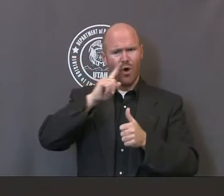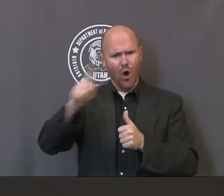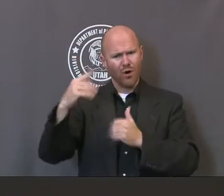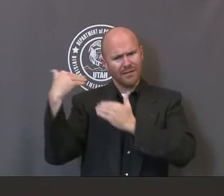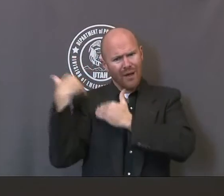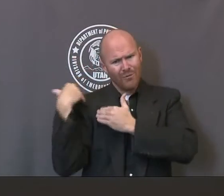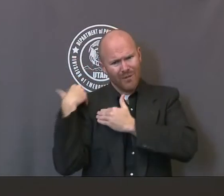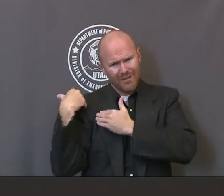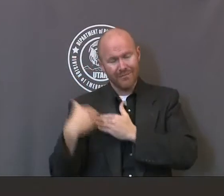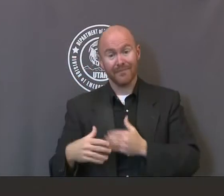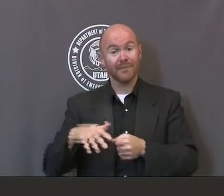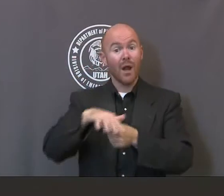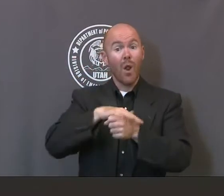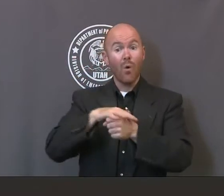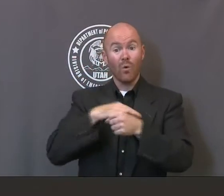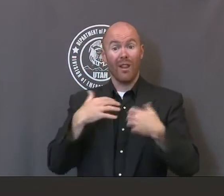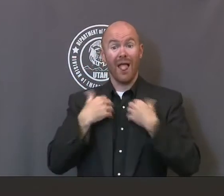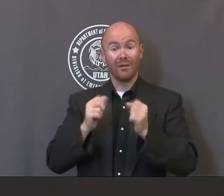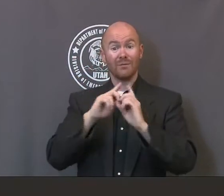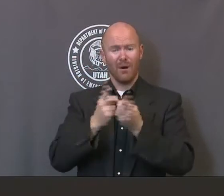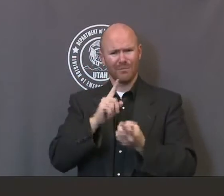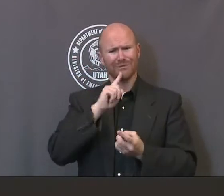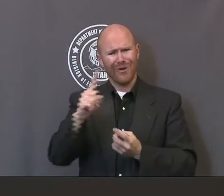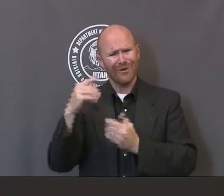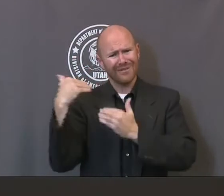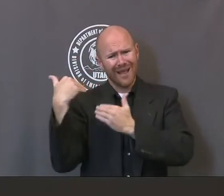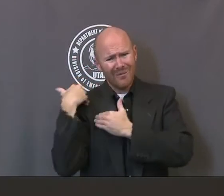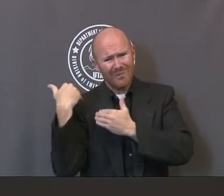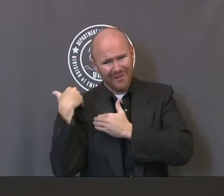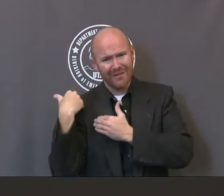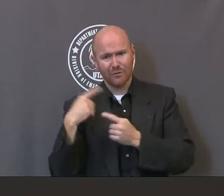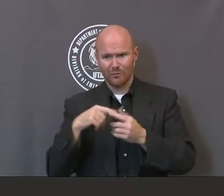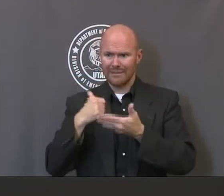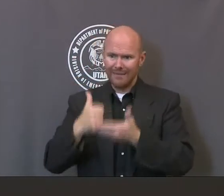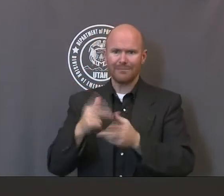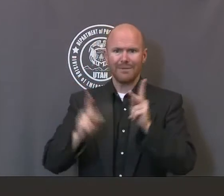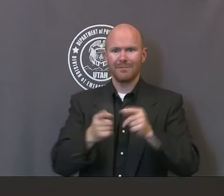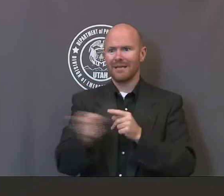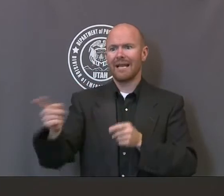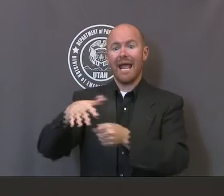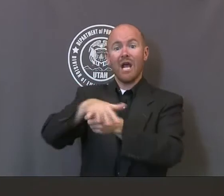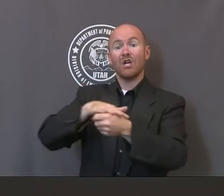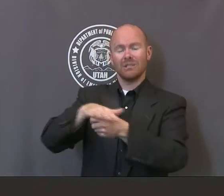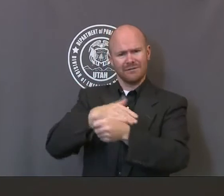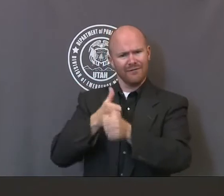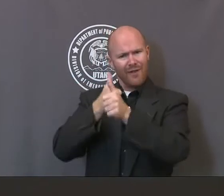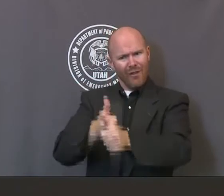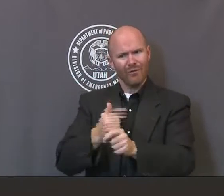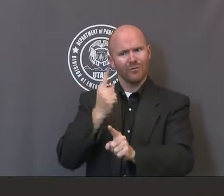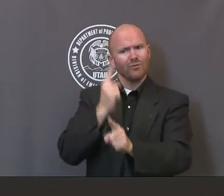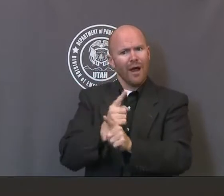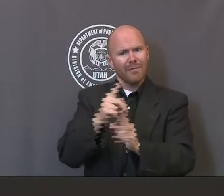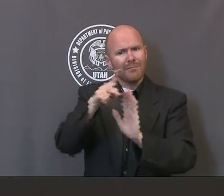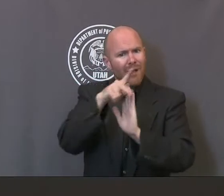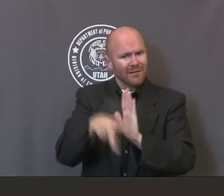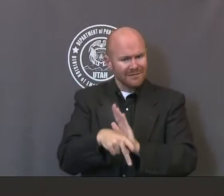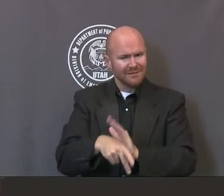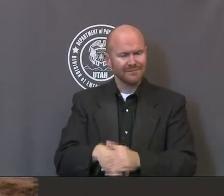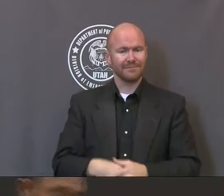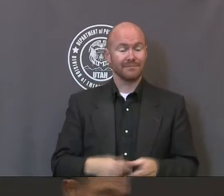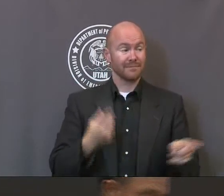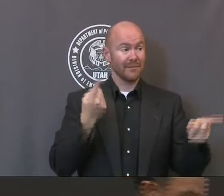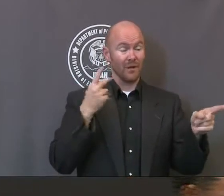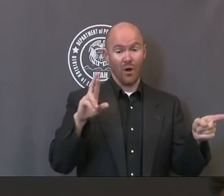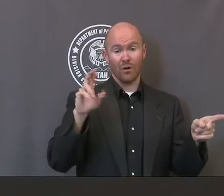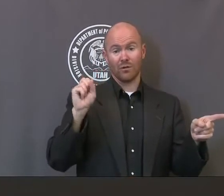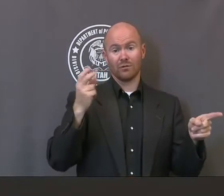local health departments to determine how to do these things to enforce and to make sure that they, in fact, have the right policies in place. Dr. Saunders?